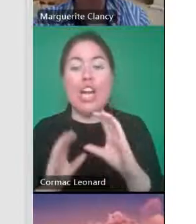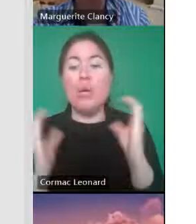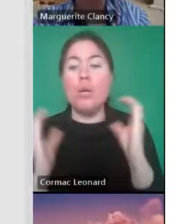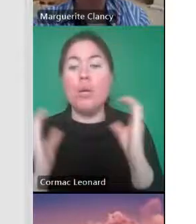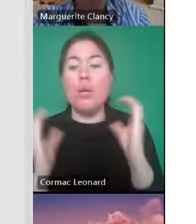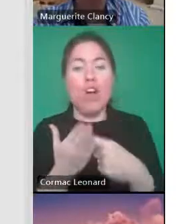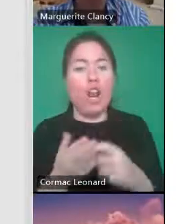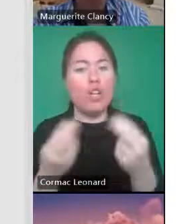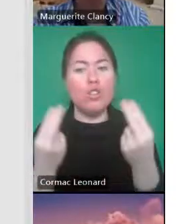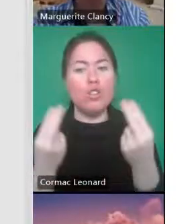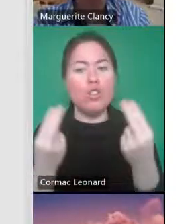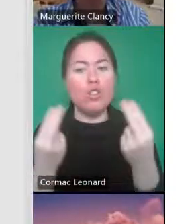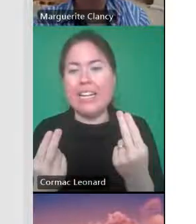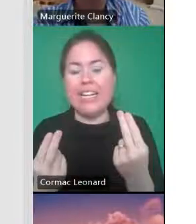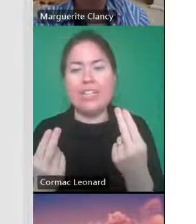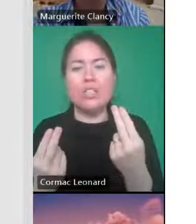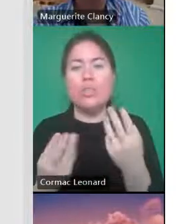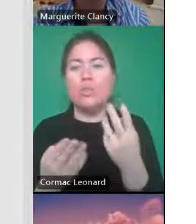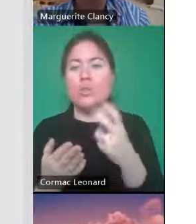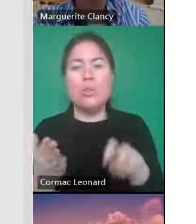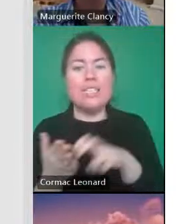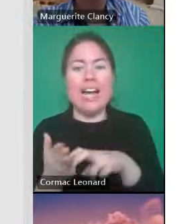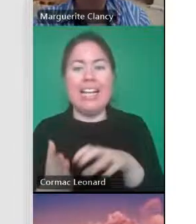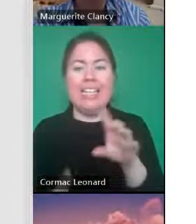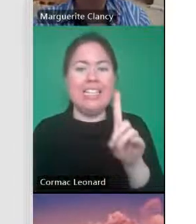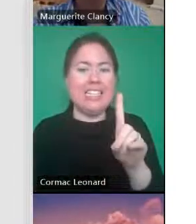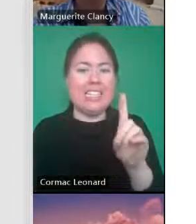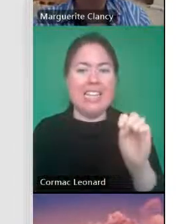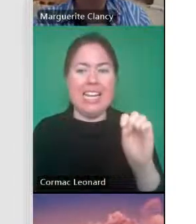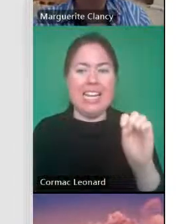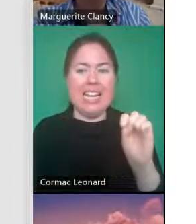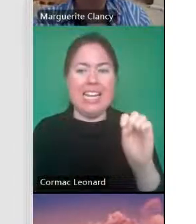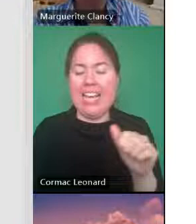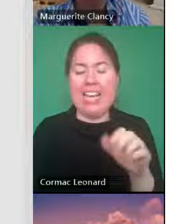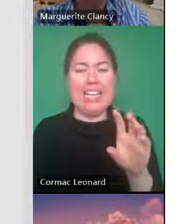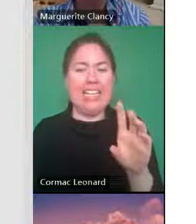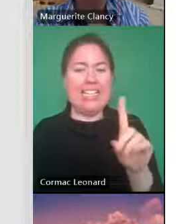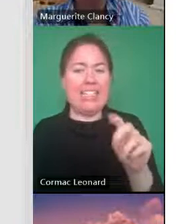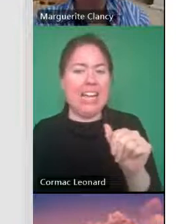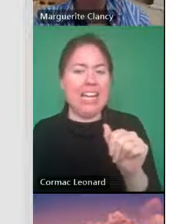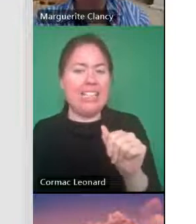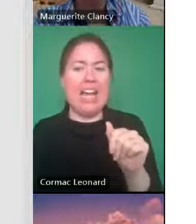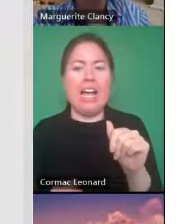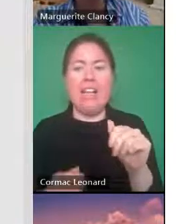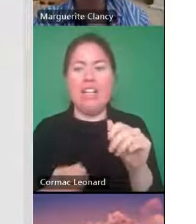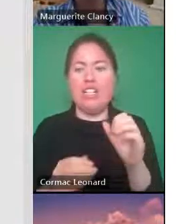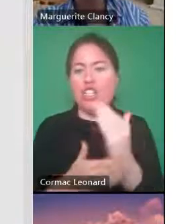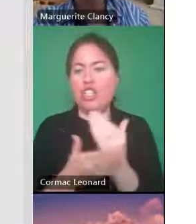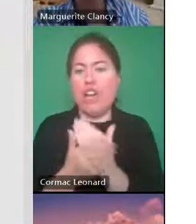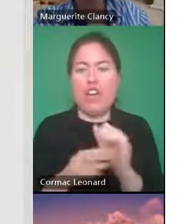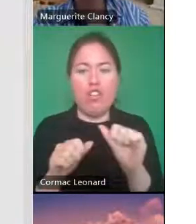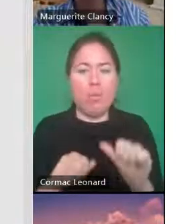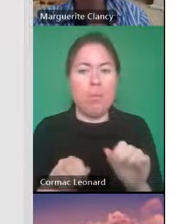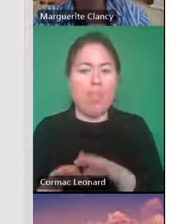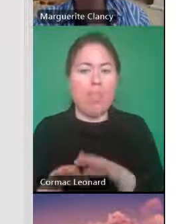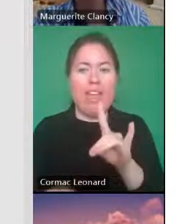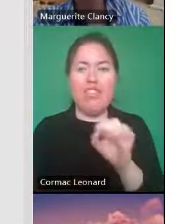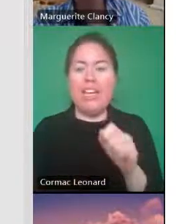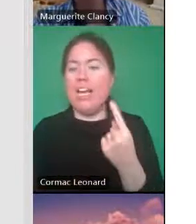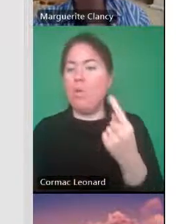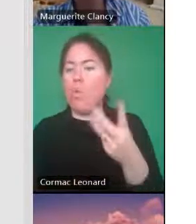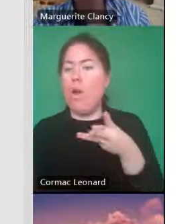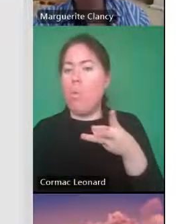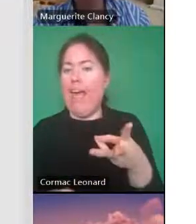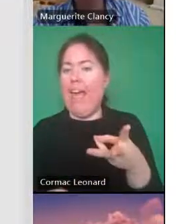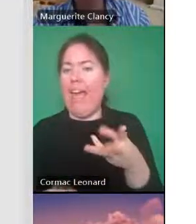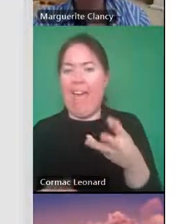not need to sign a data sharing agreement with the HSE. It's a one-way submission of information that you're